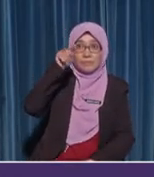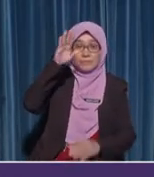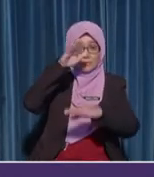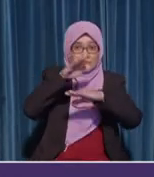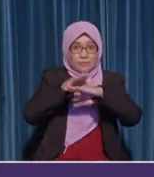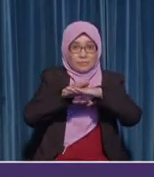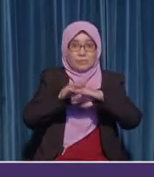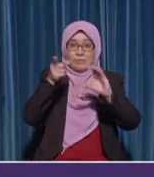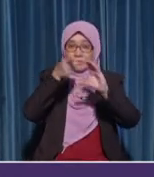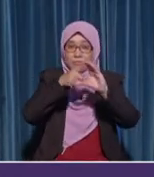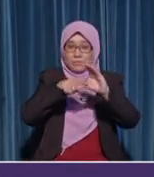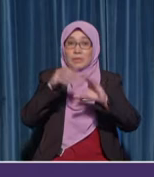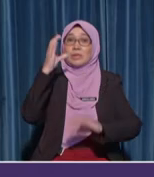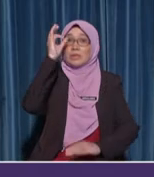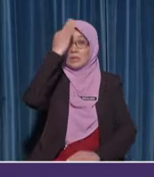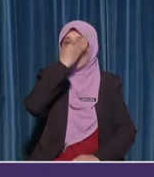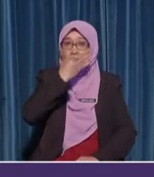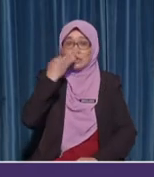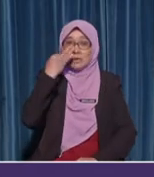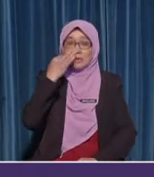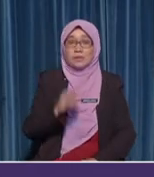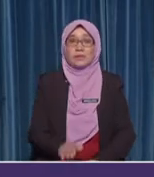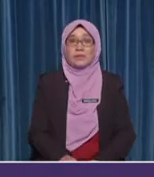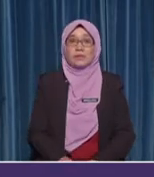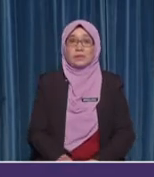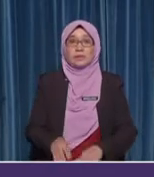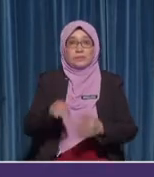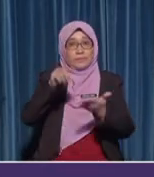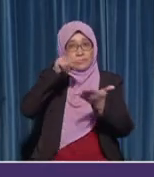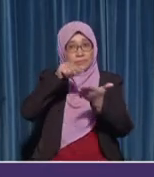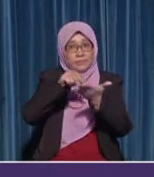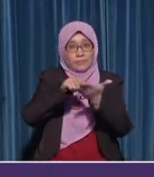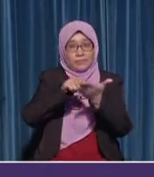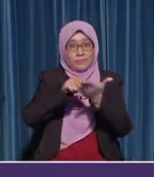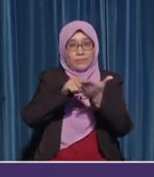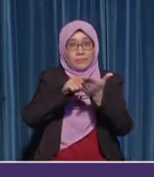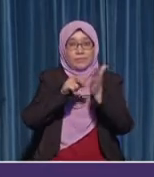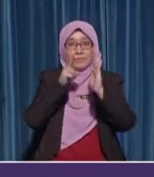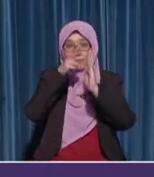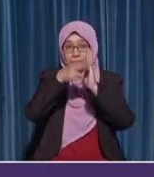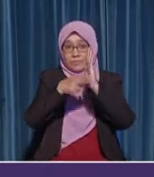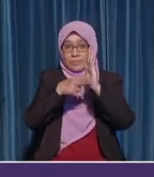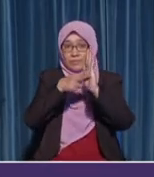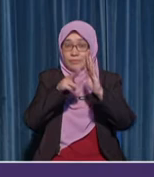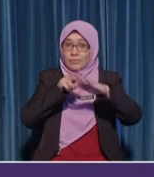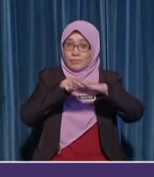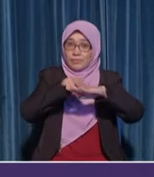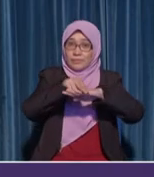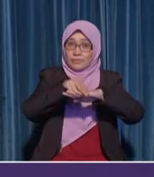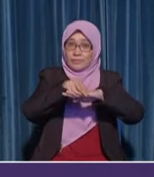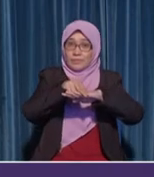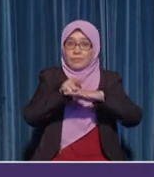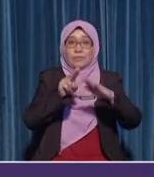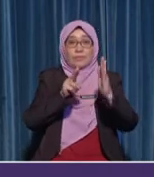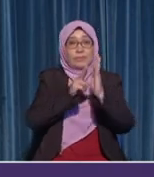face. This is an hour hand. The short hand is the hour